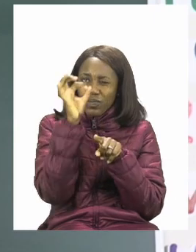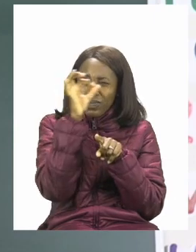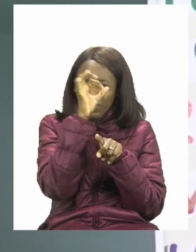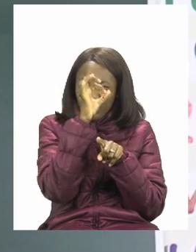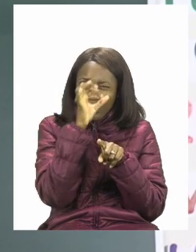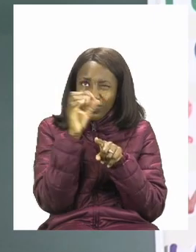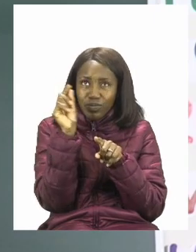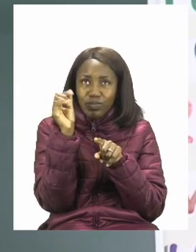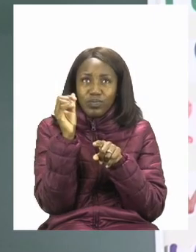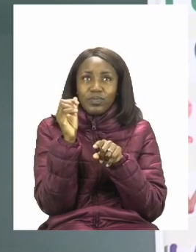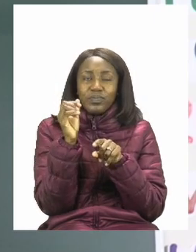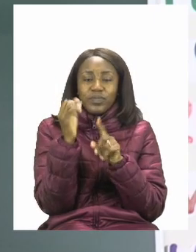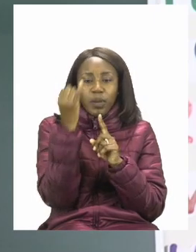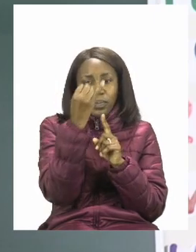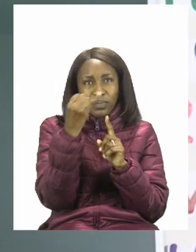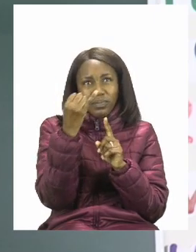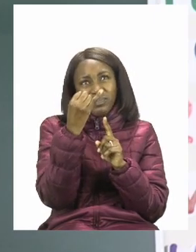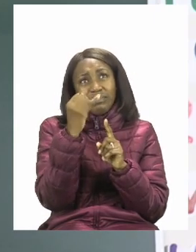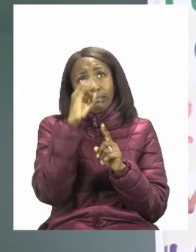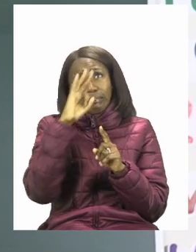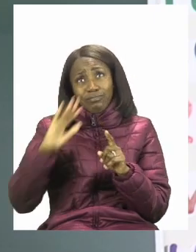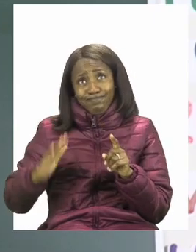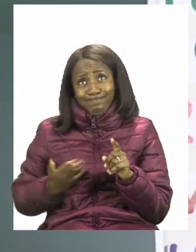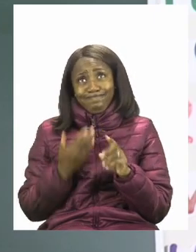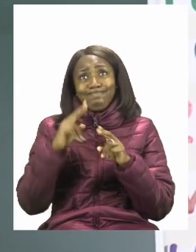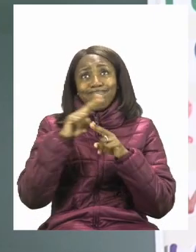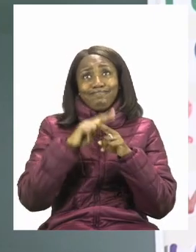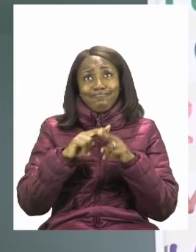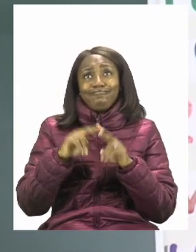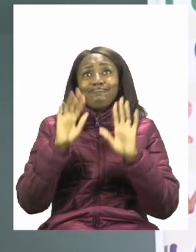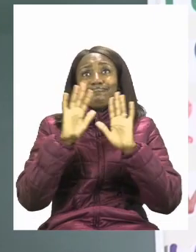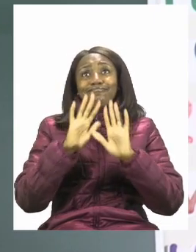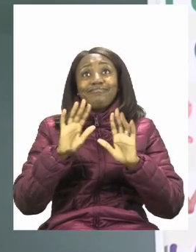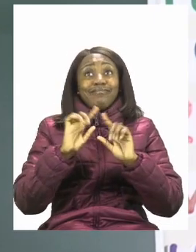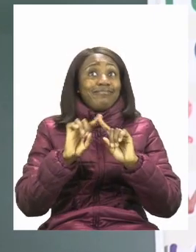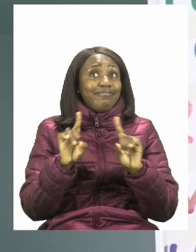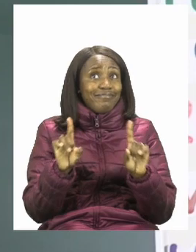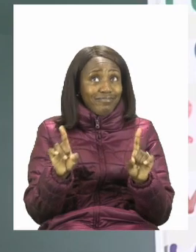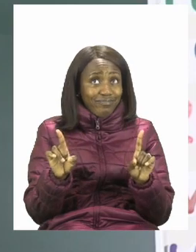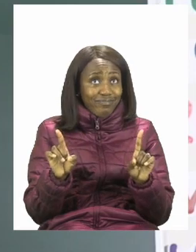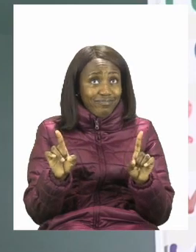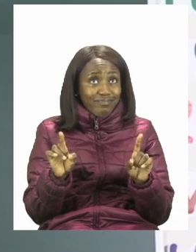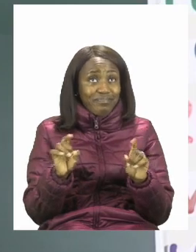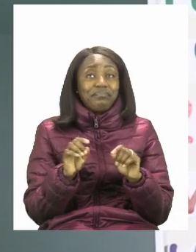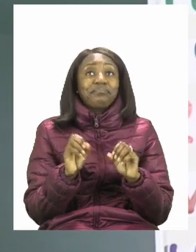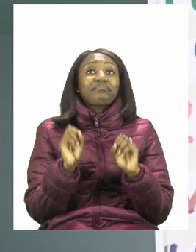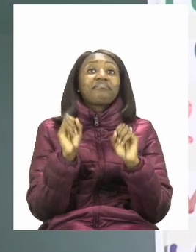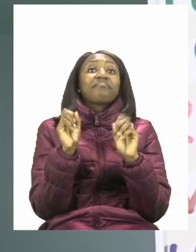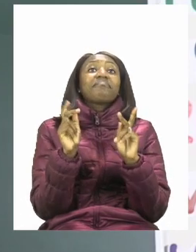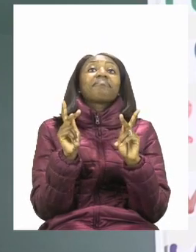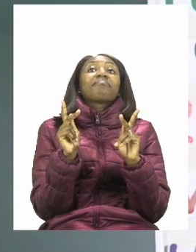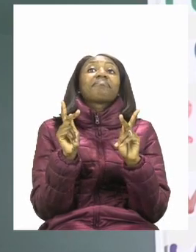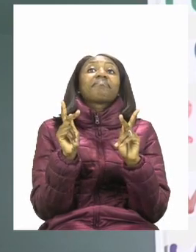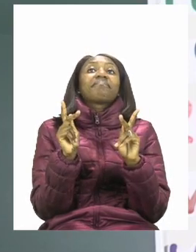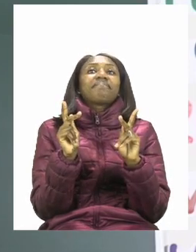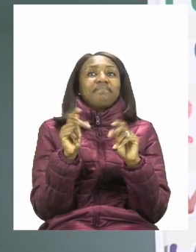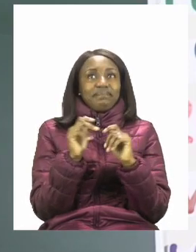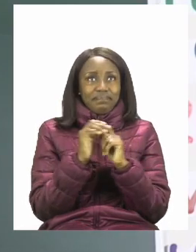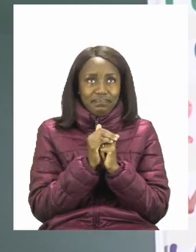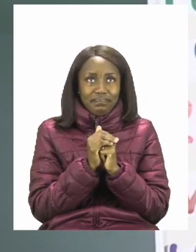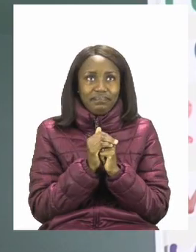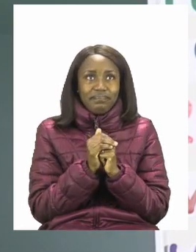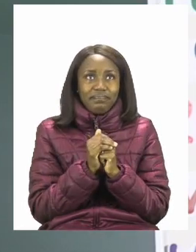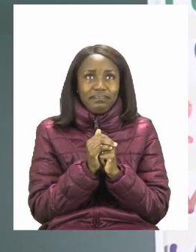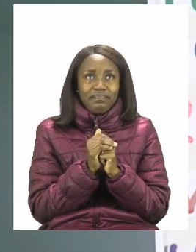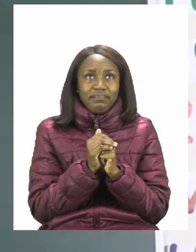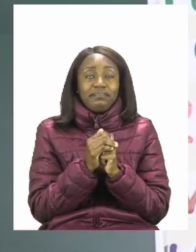and then you can use different color pencils to color in the placeholders. Okay, so you